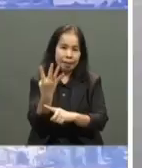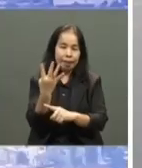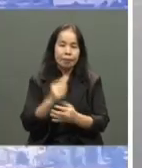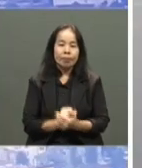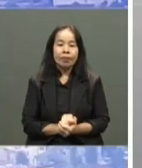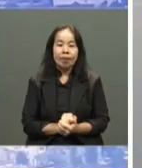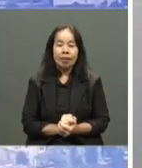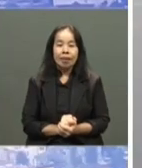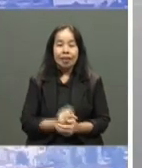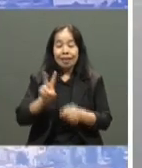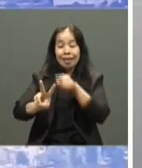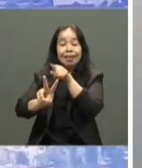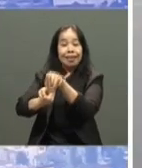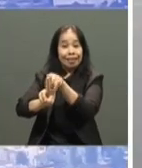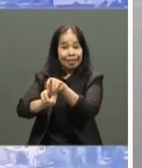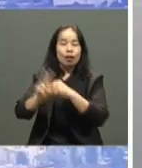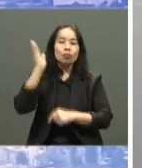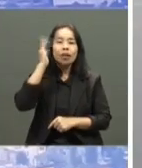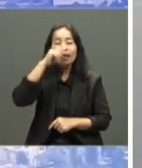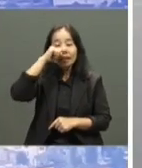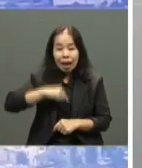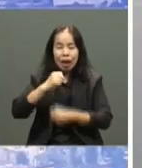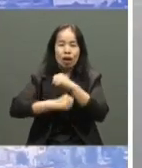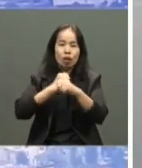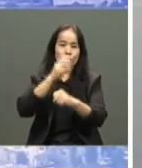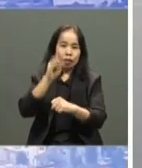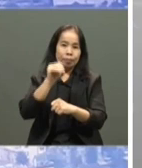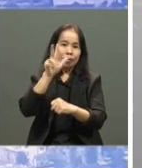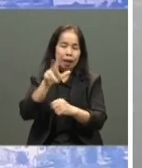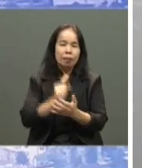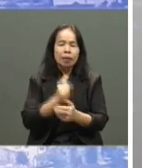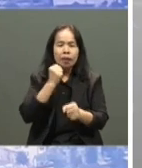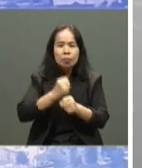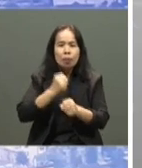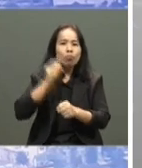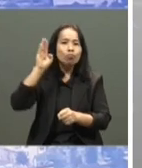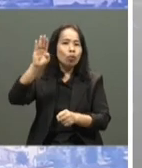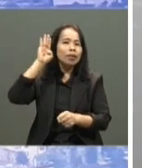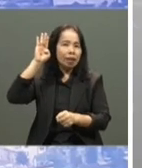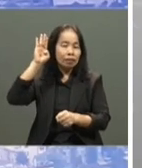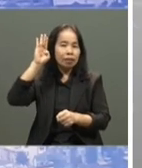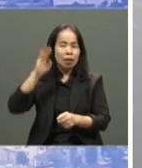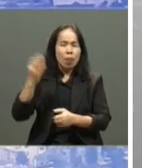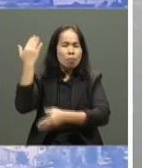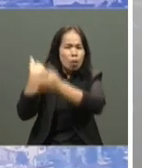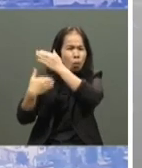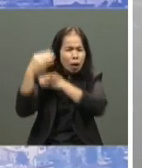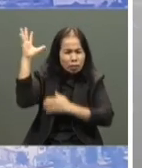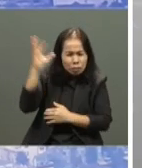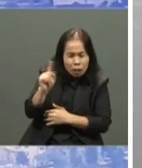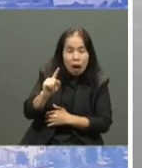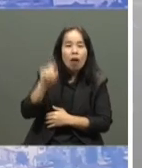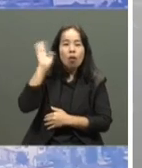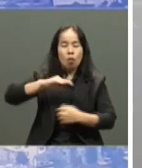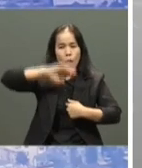Yes, and if we take a look in the past 2 weeks, the cause of infection in Thailand mostly is from transmitted